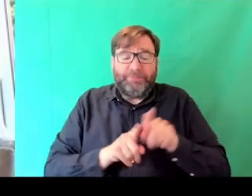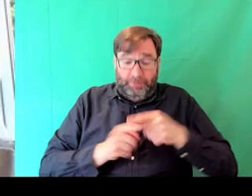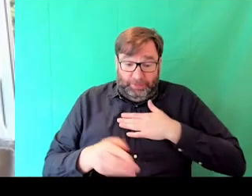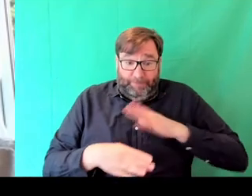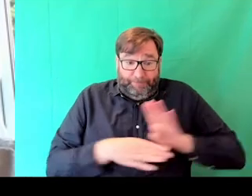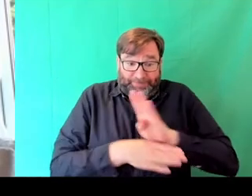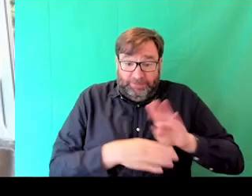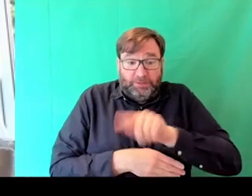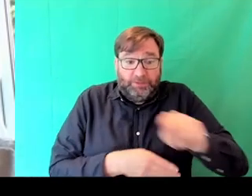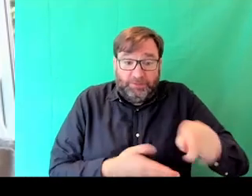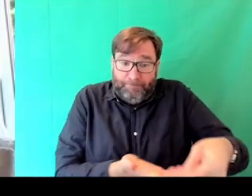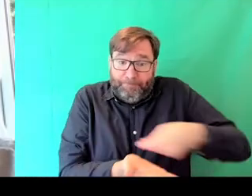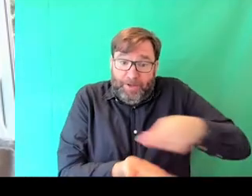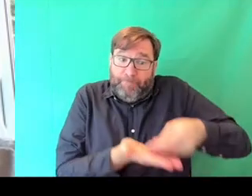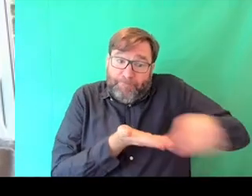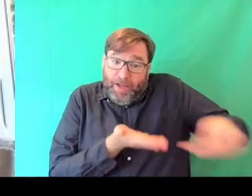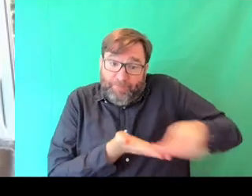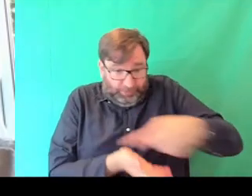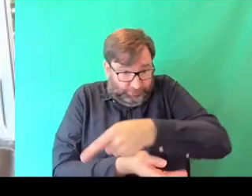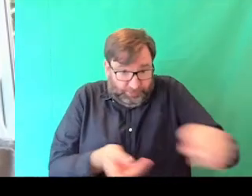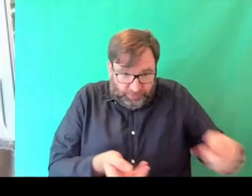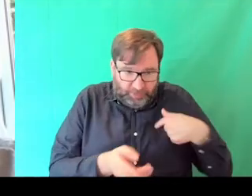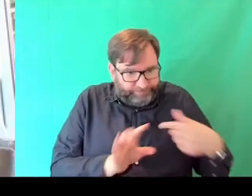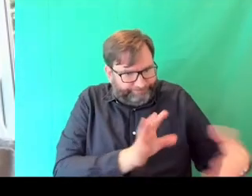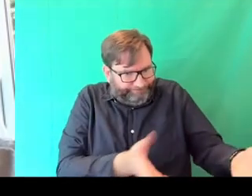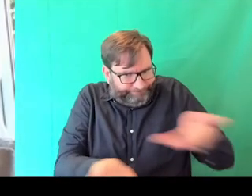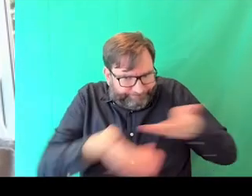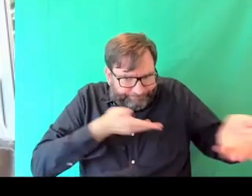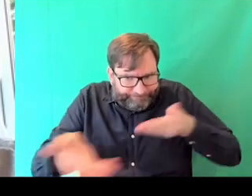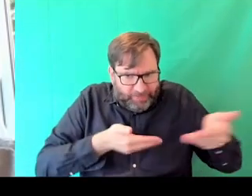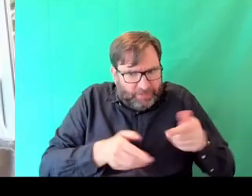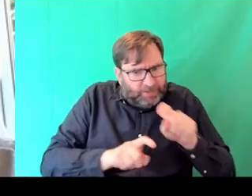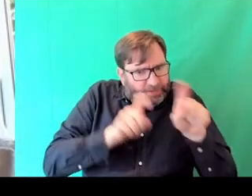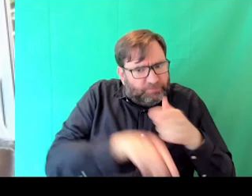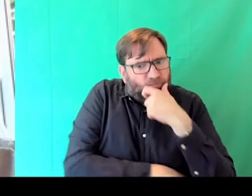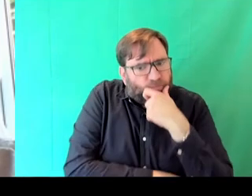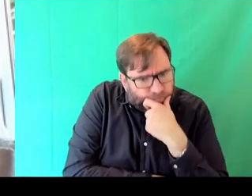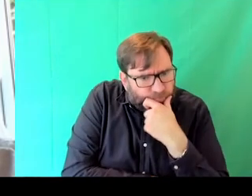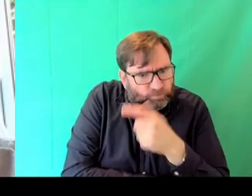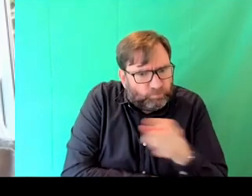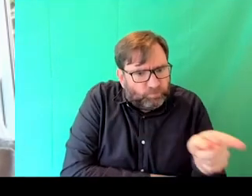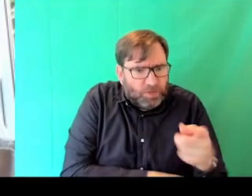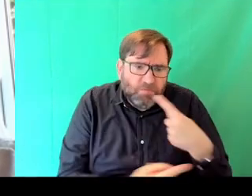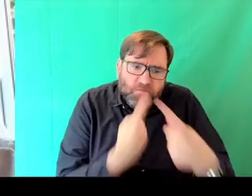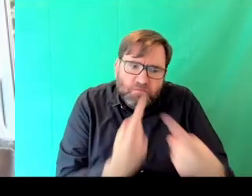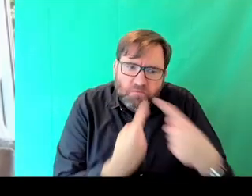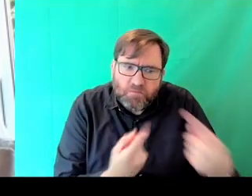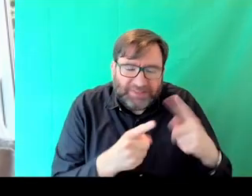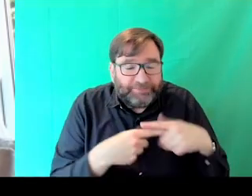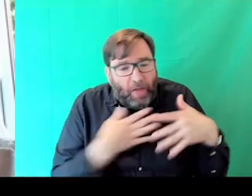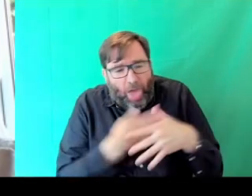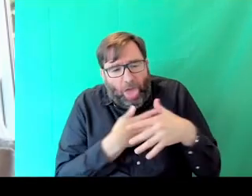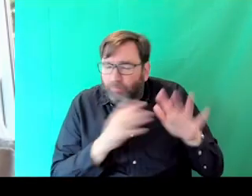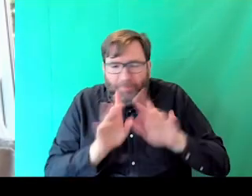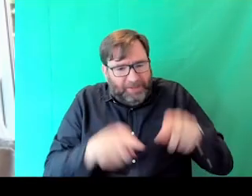that we've traveled the world with and seen how societies interact as Paralympians. You know, people, when